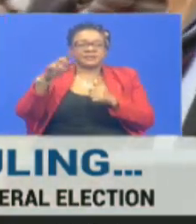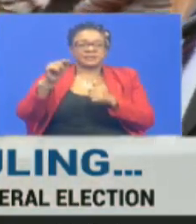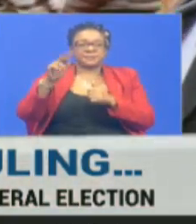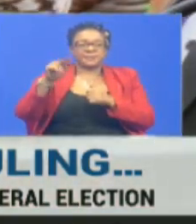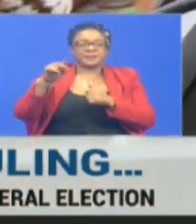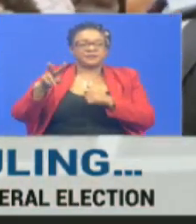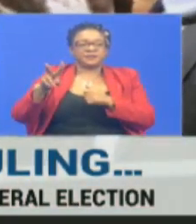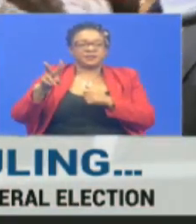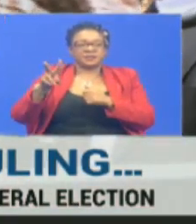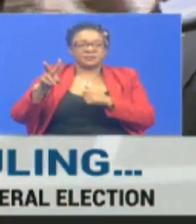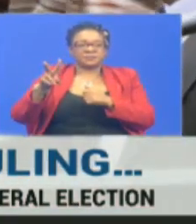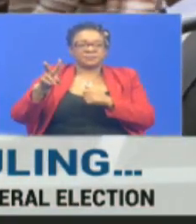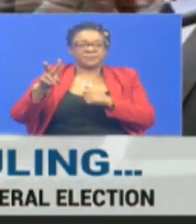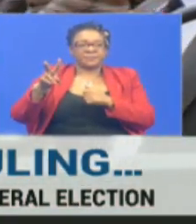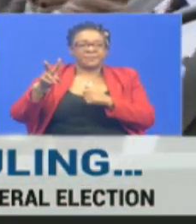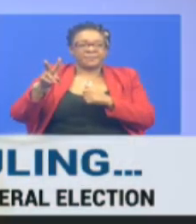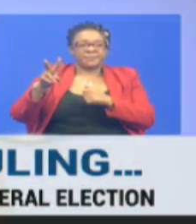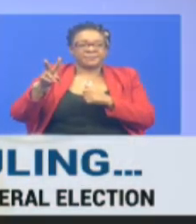NTV.